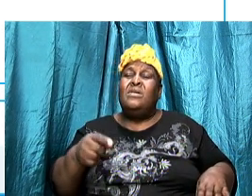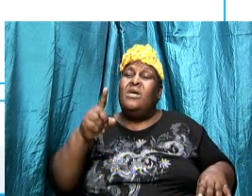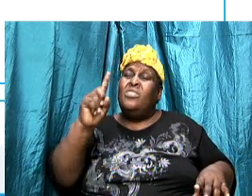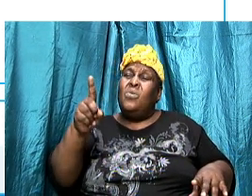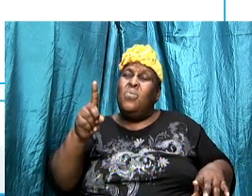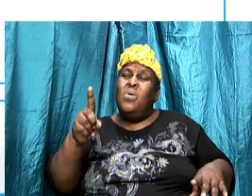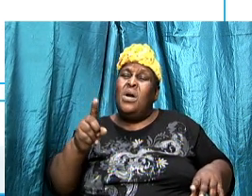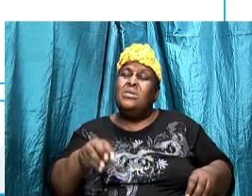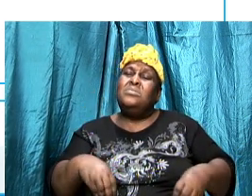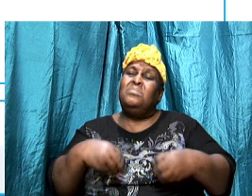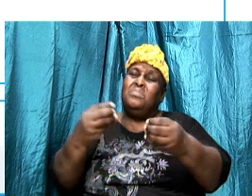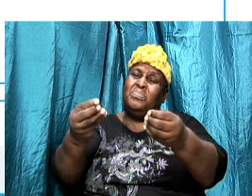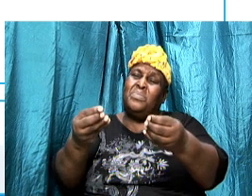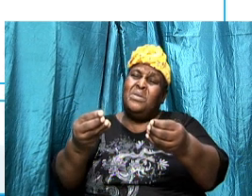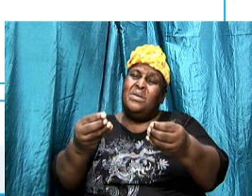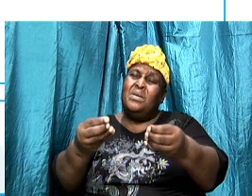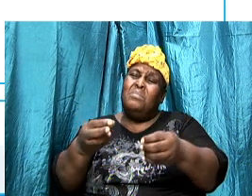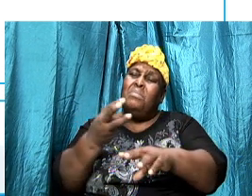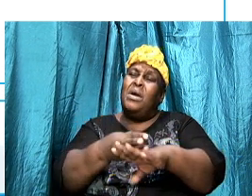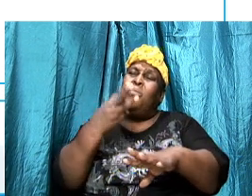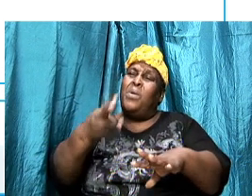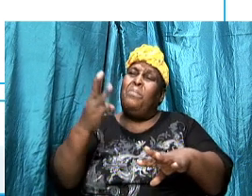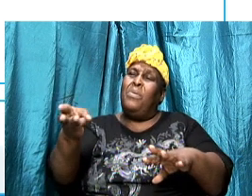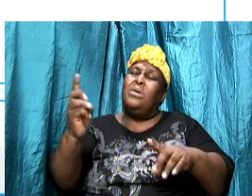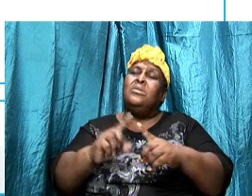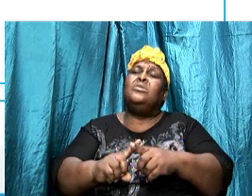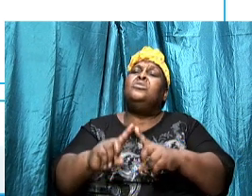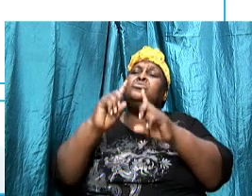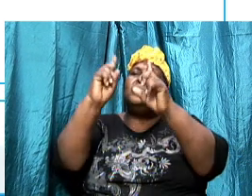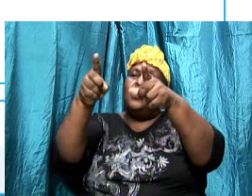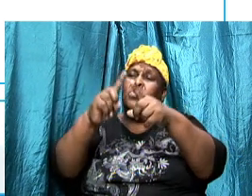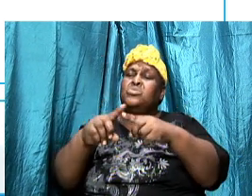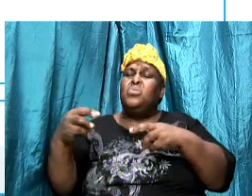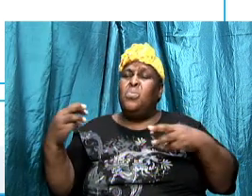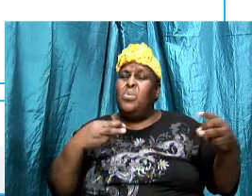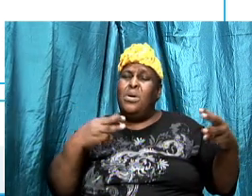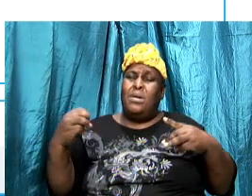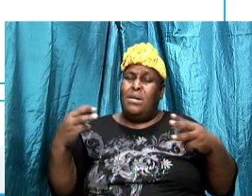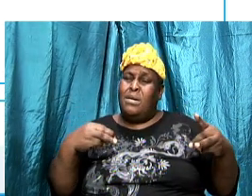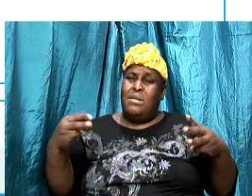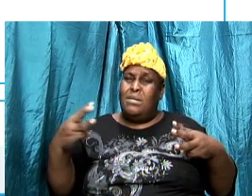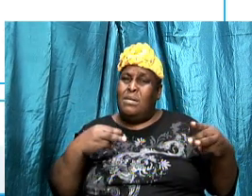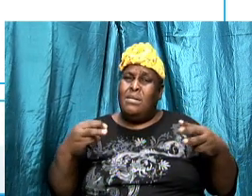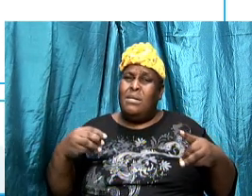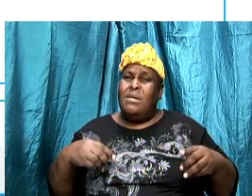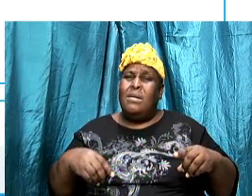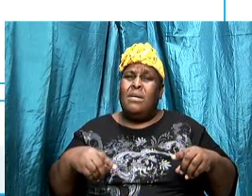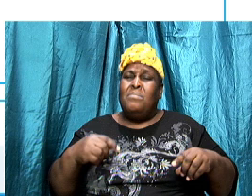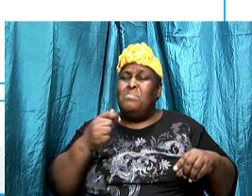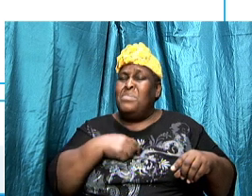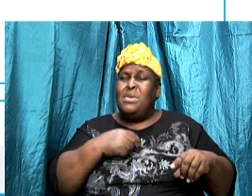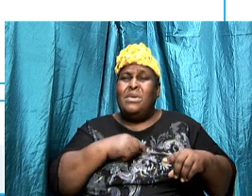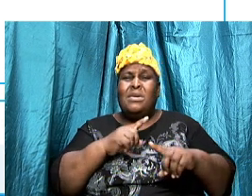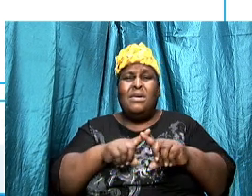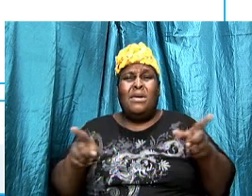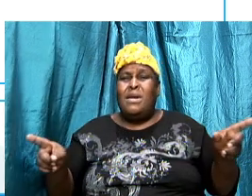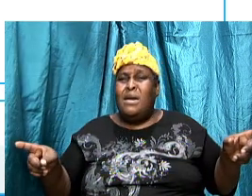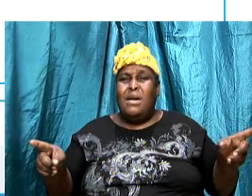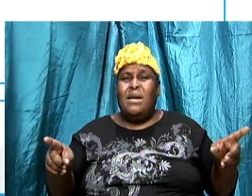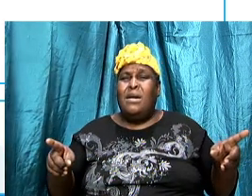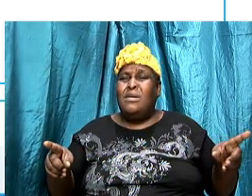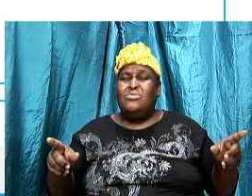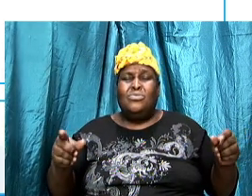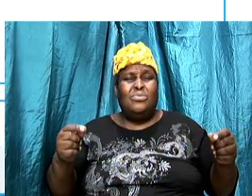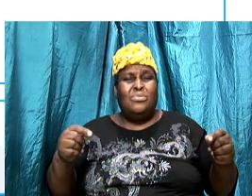to purchase my gun and whatever I need to go to war. I am not, can't foot that bill. Paul is saying that is not how